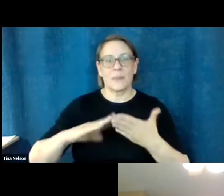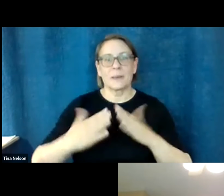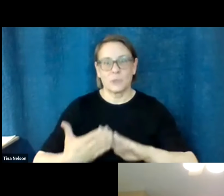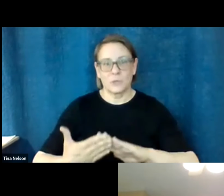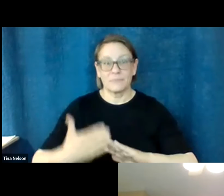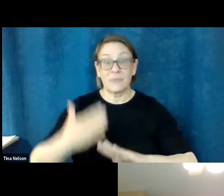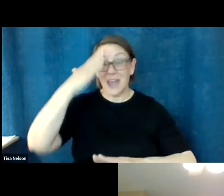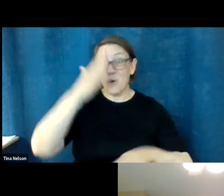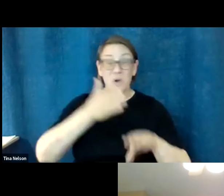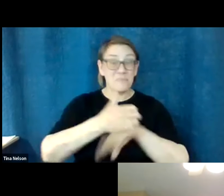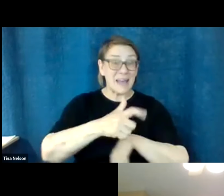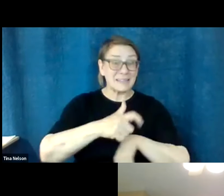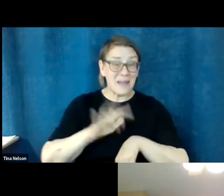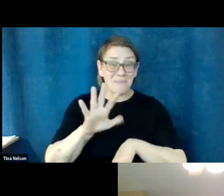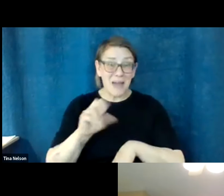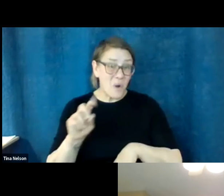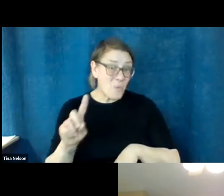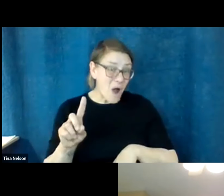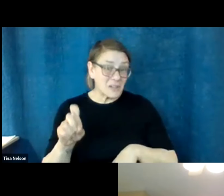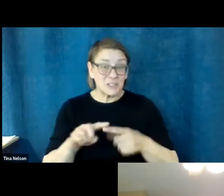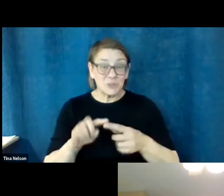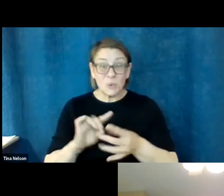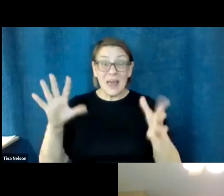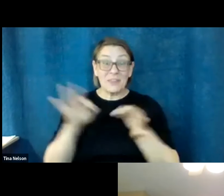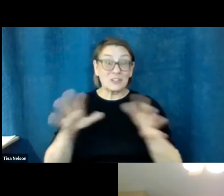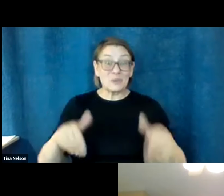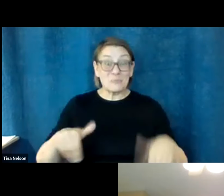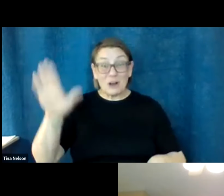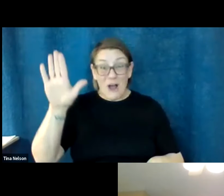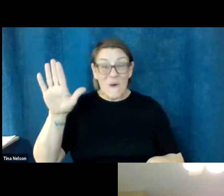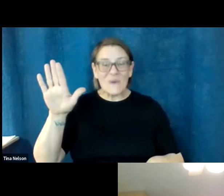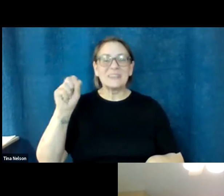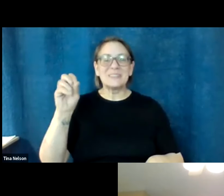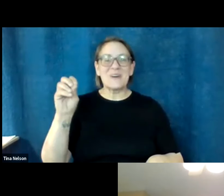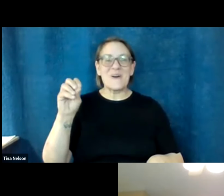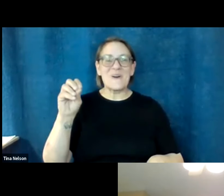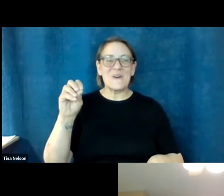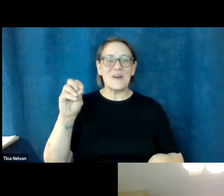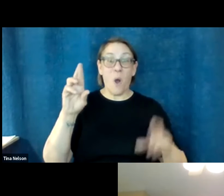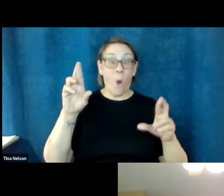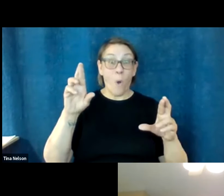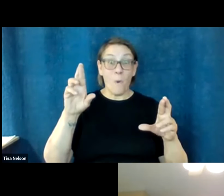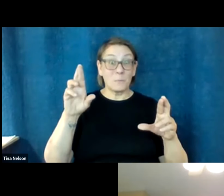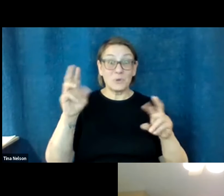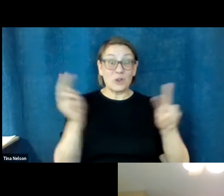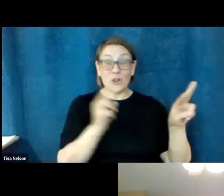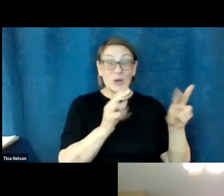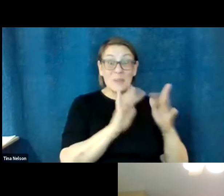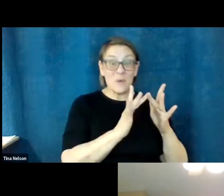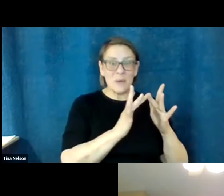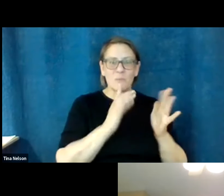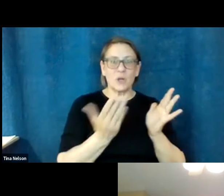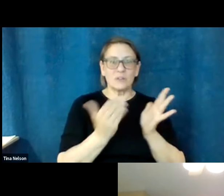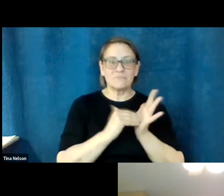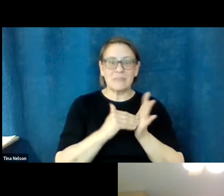So I know we're past time, 5:01, and we need to let the interpreter go. So we hope you take a look, and I guess we'll reconvene